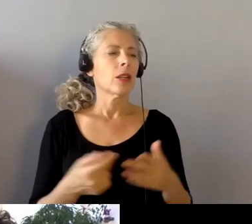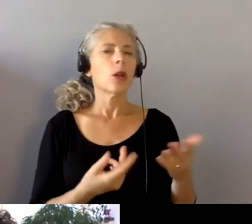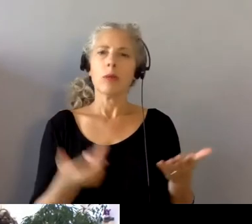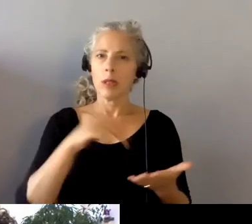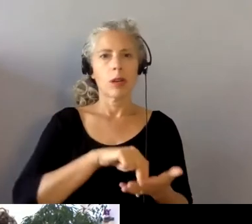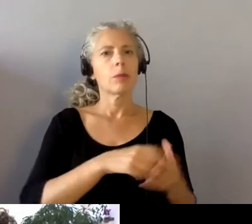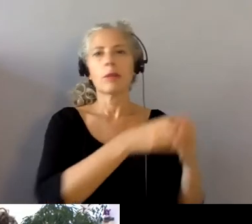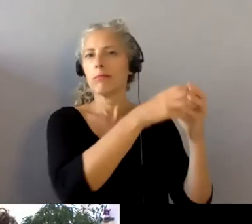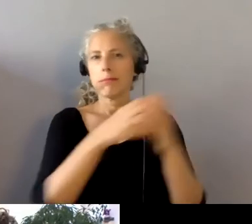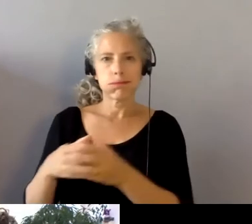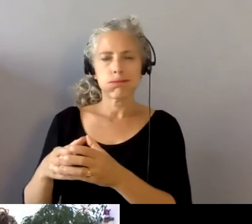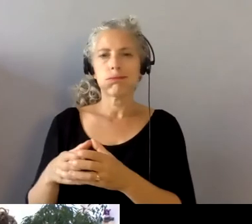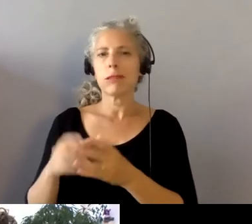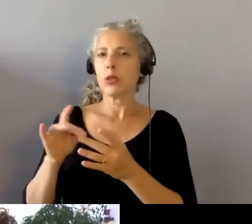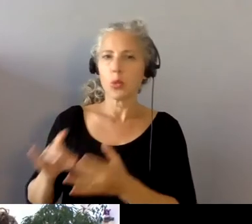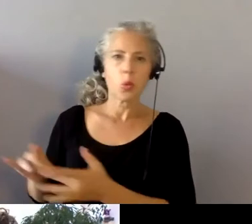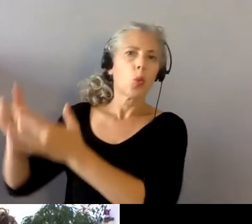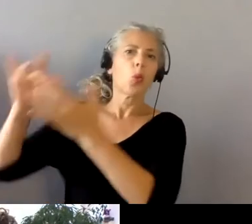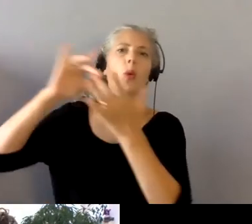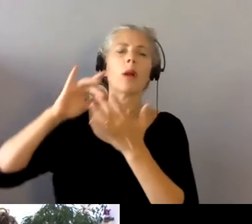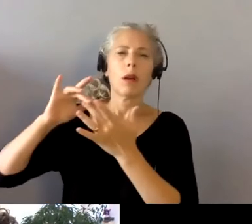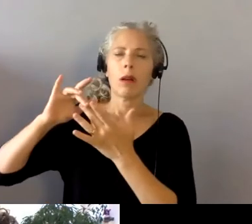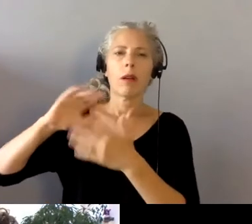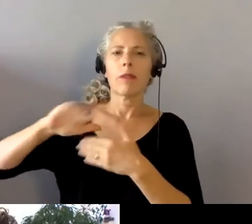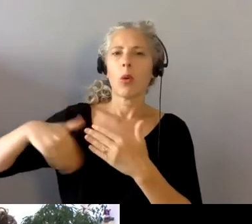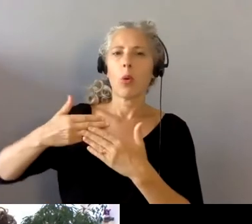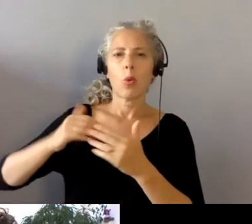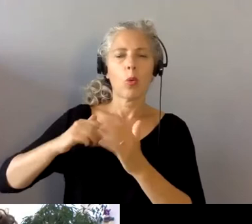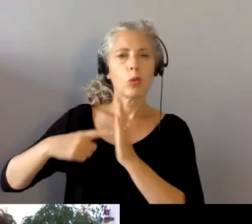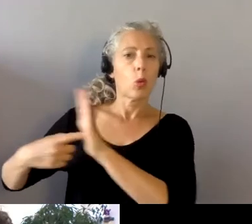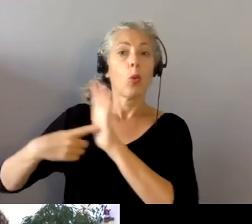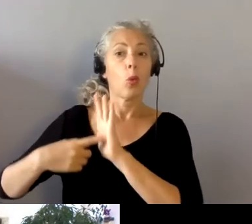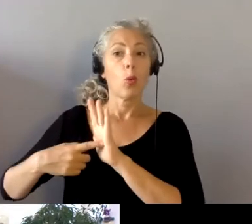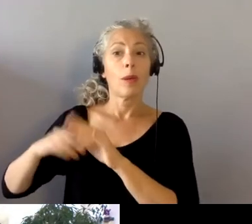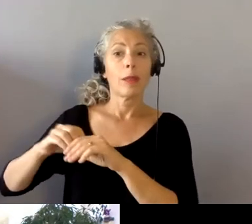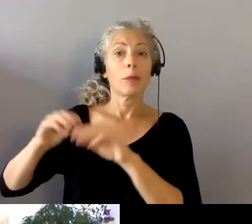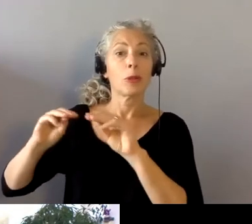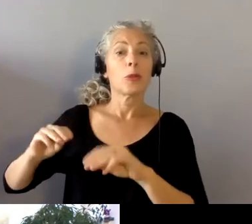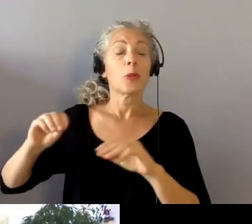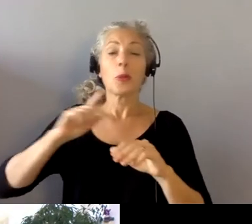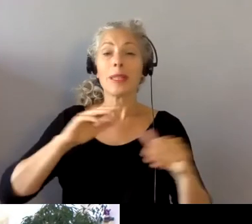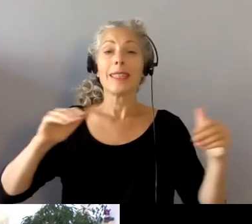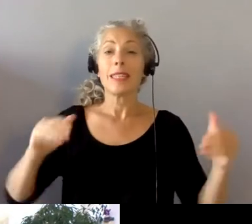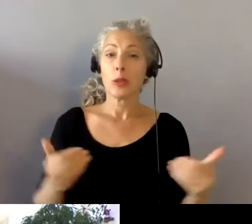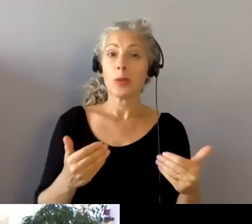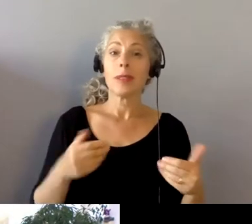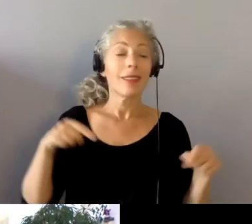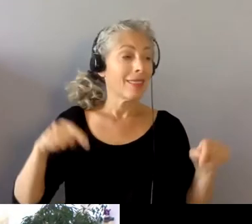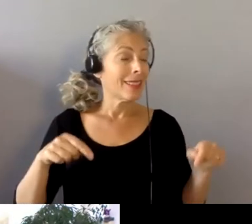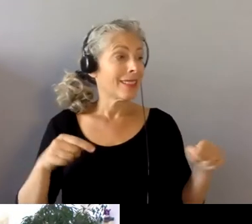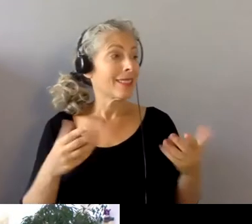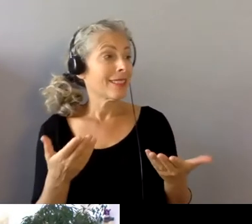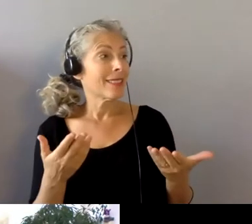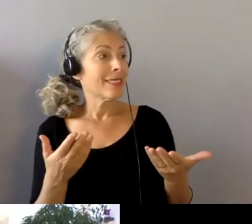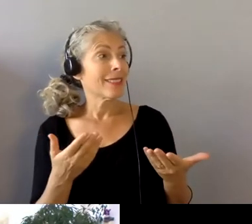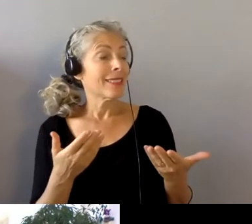downstairs and gave them a tour of the Ultra Baroque show. So it was this kind of introduction to this is a thing in a particular